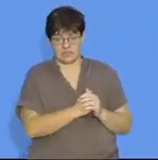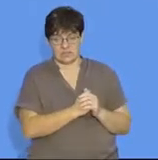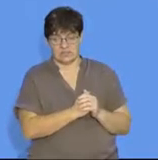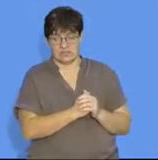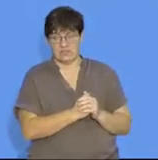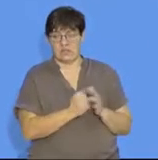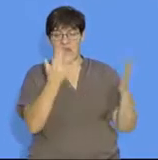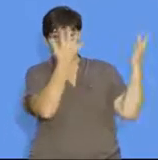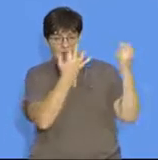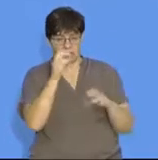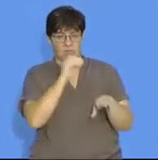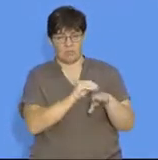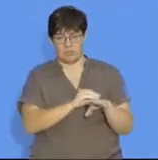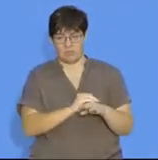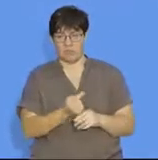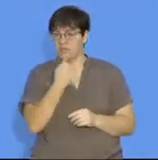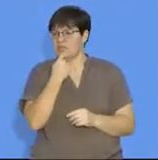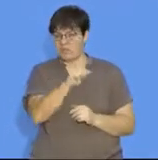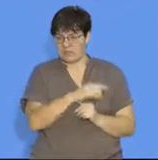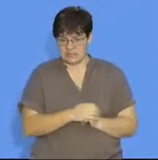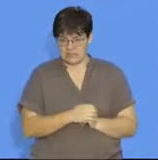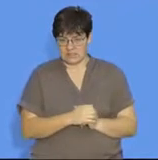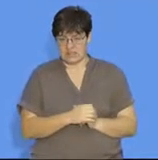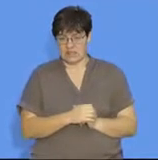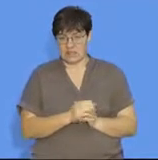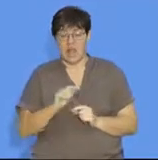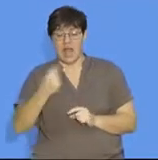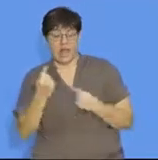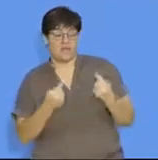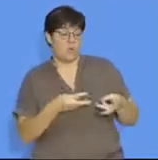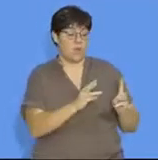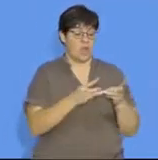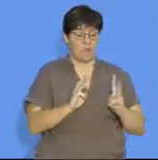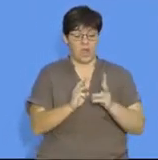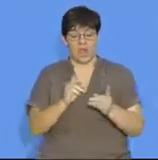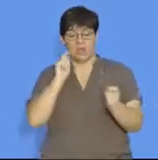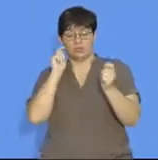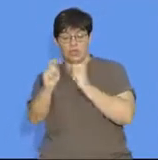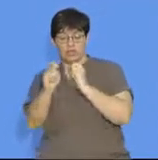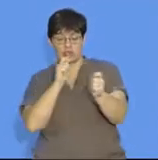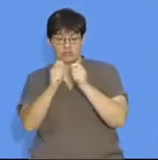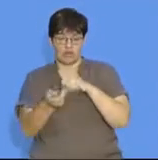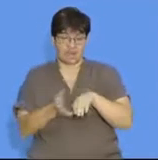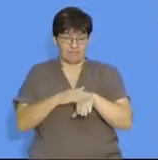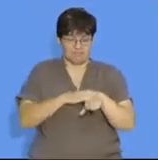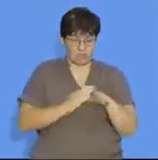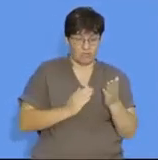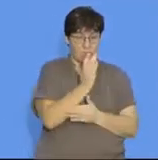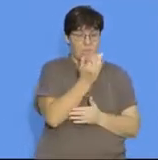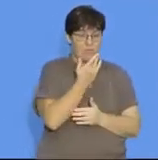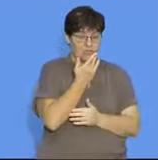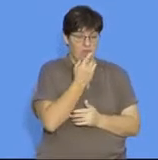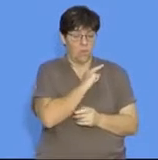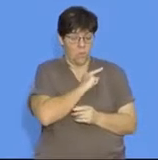this is a calculation problem. So what are we saying? We're saying that the alternative method of changing the current passing through the